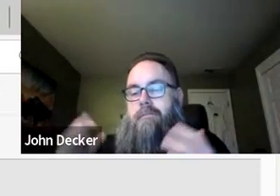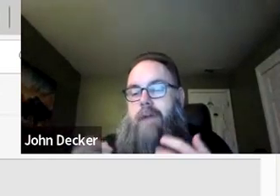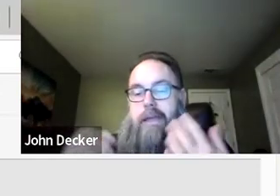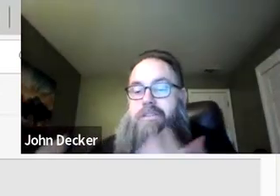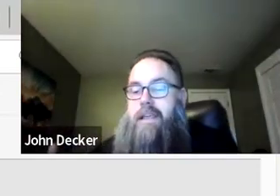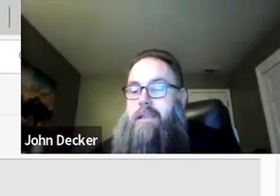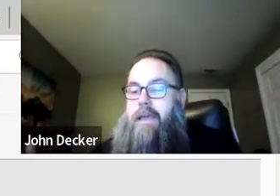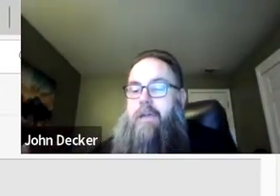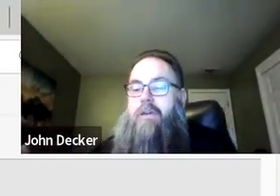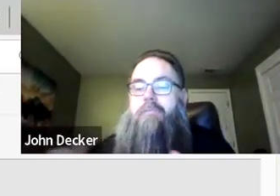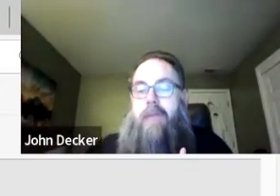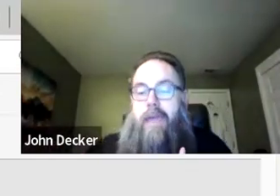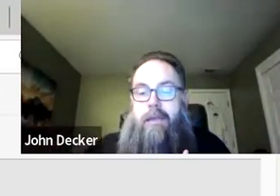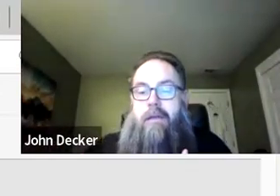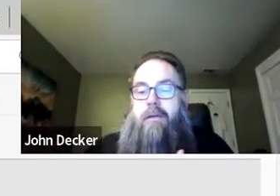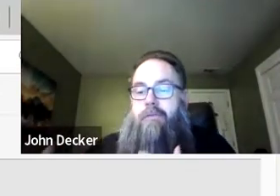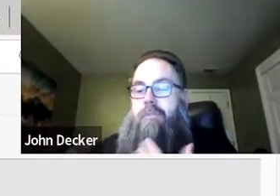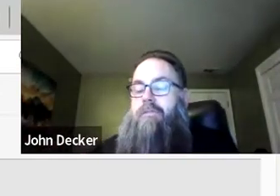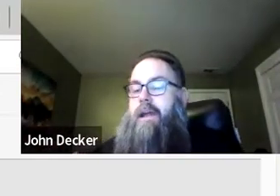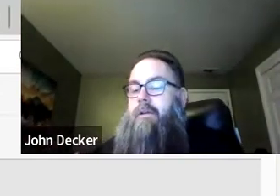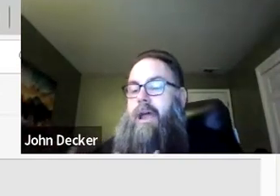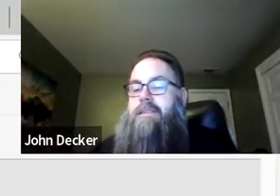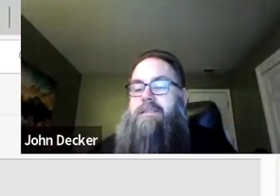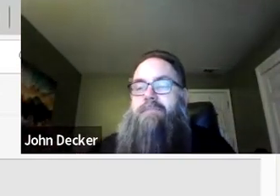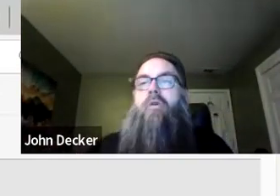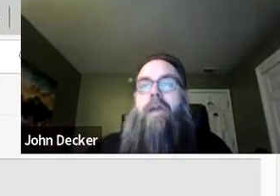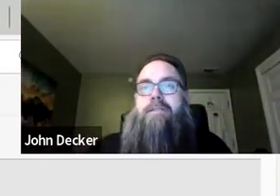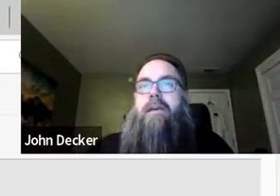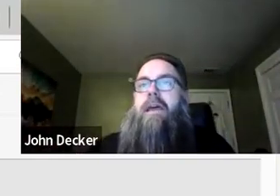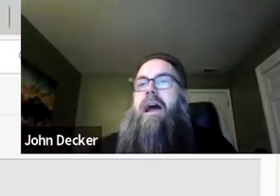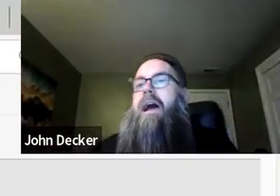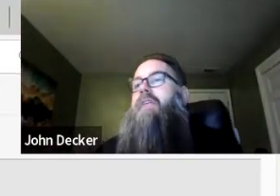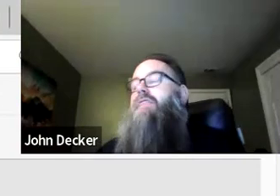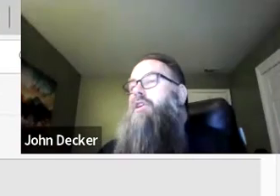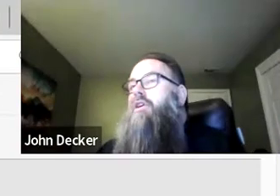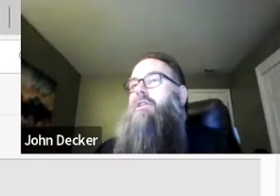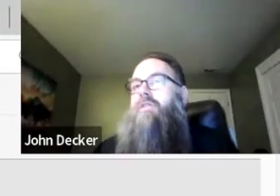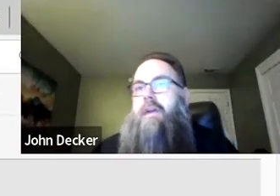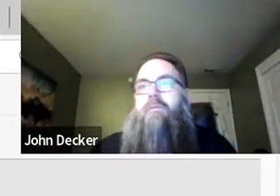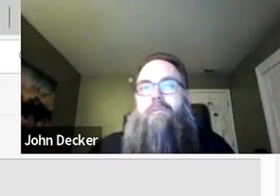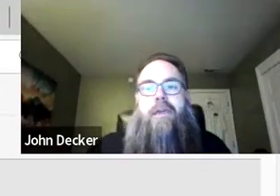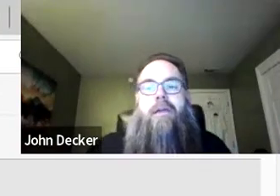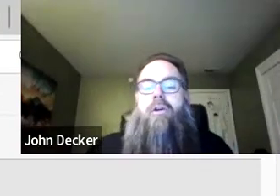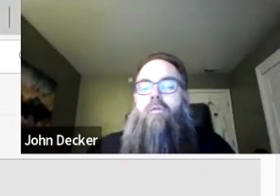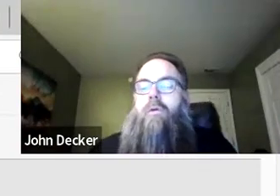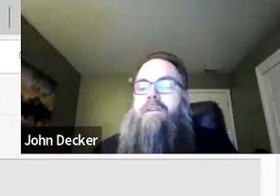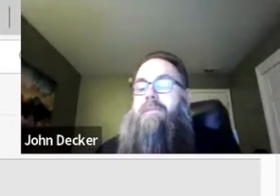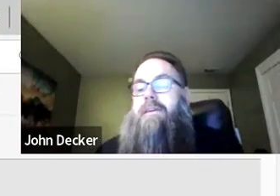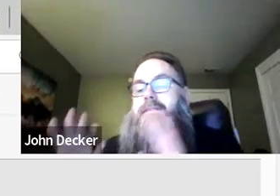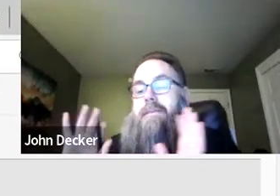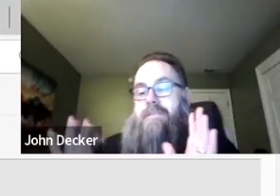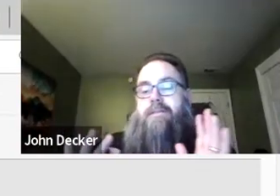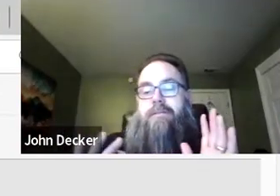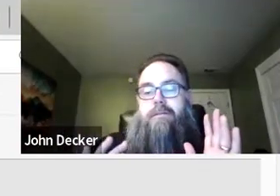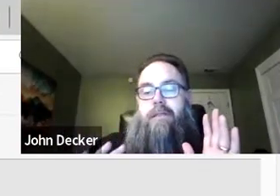choice, my understanding, that could be made for a provider at this point. The third thing would be we want to